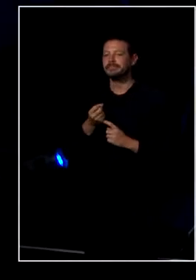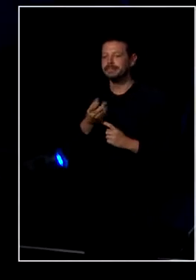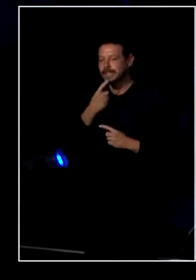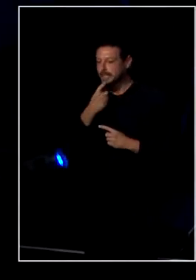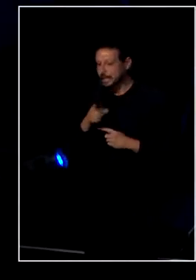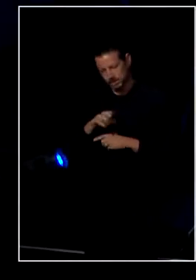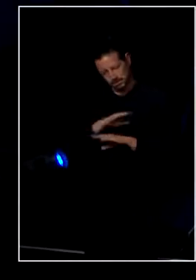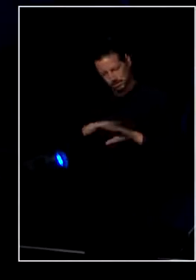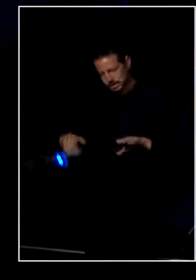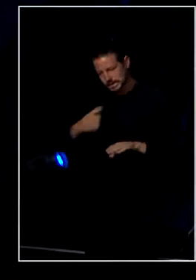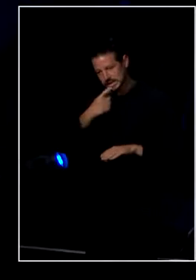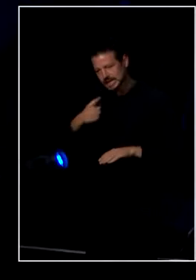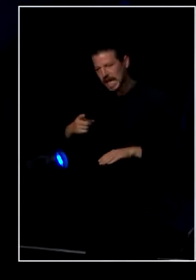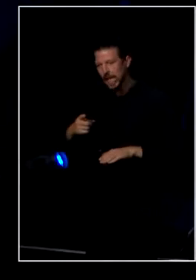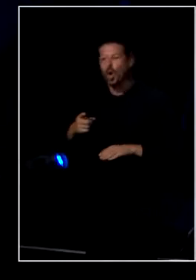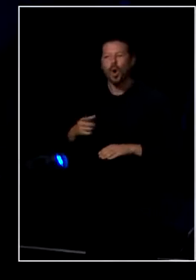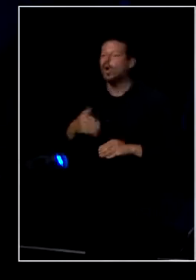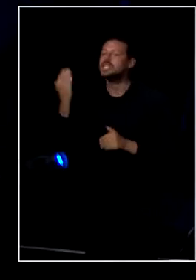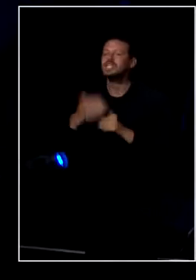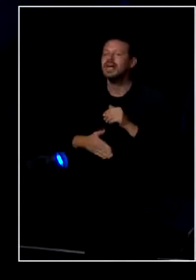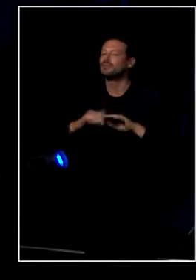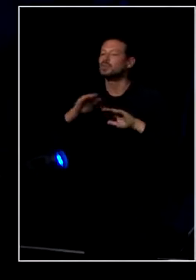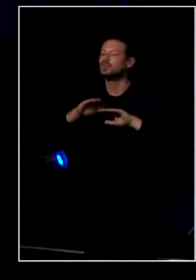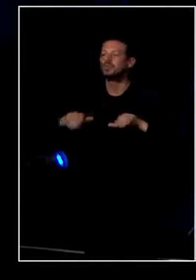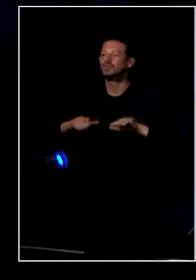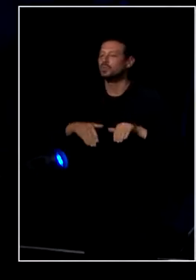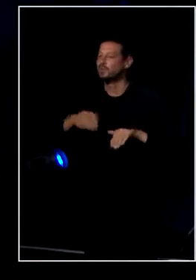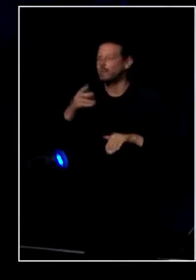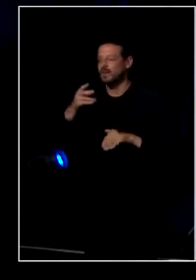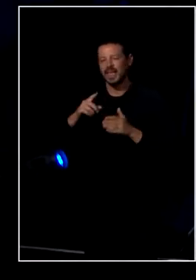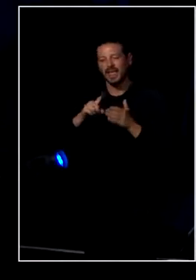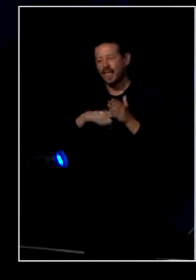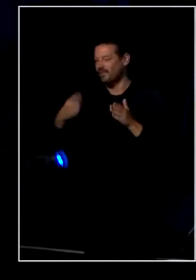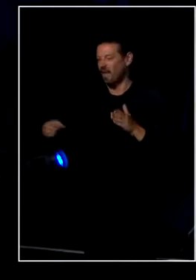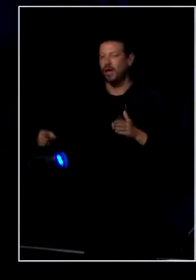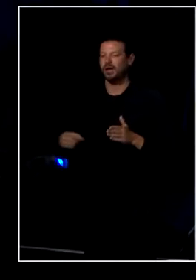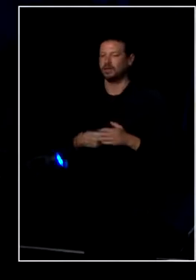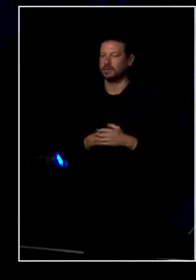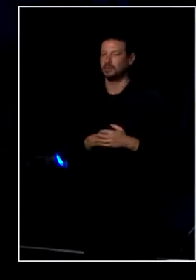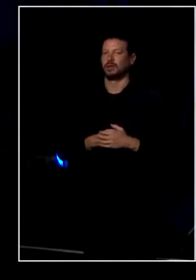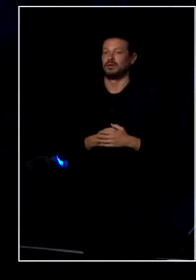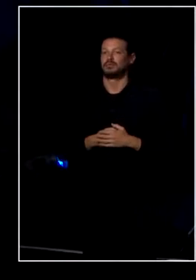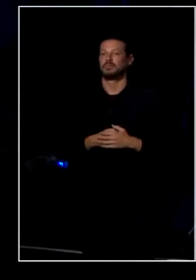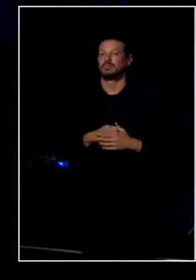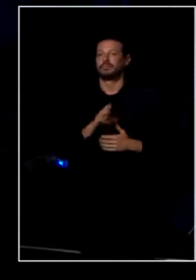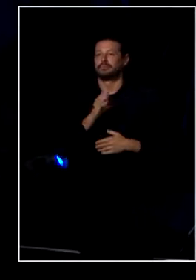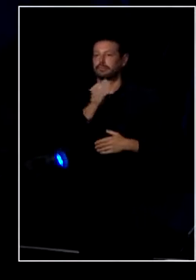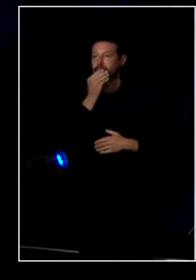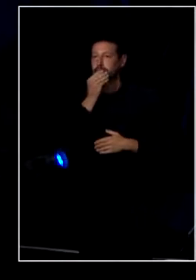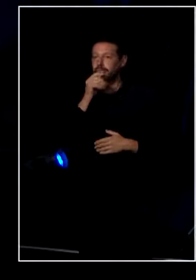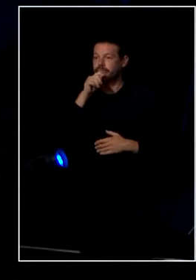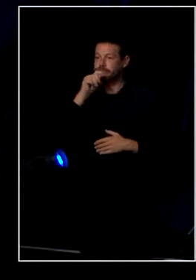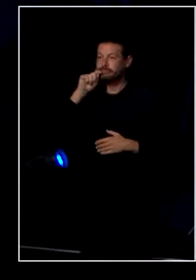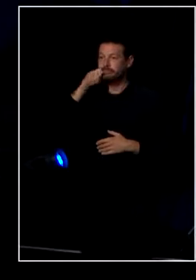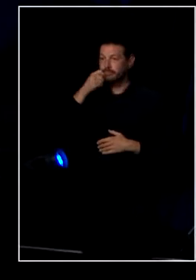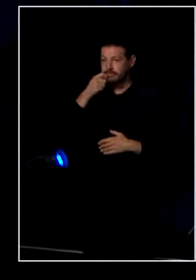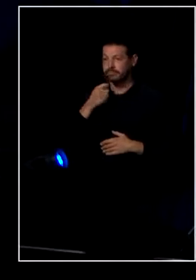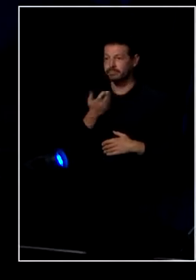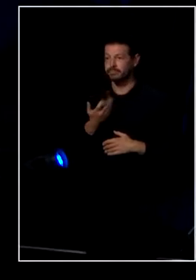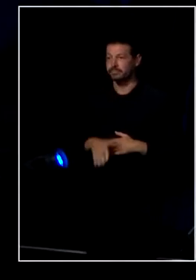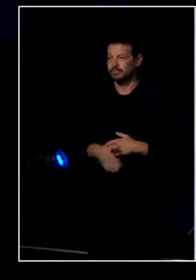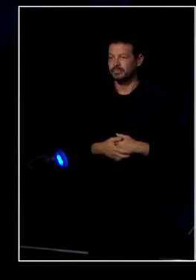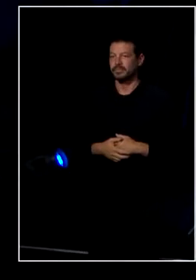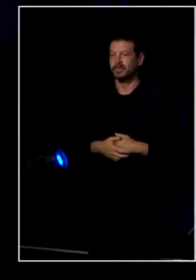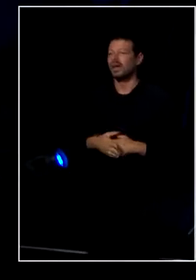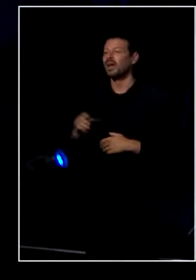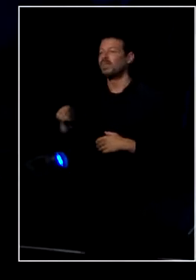anybody or you'll not go swimming again on a weekend. So I didn't. I kept it to myself. And then the next